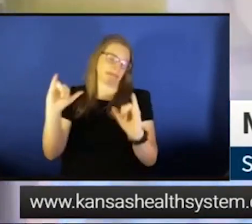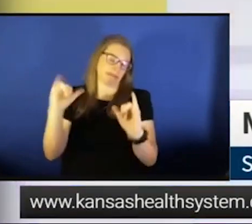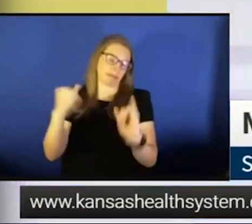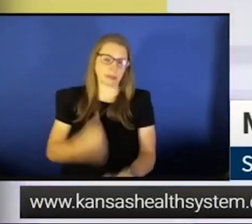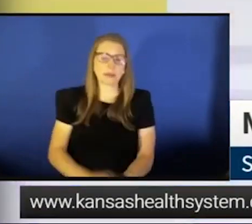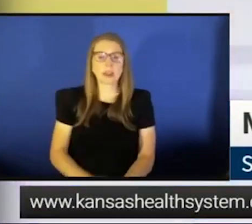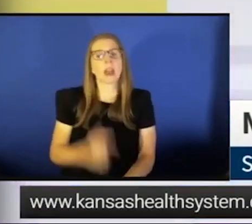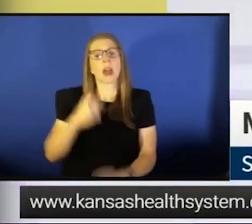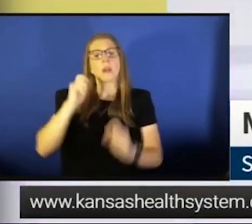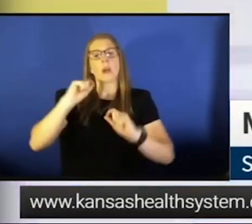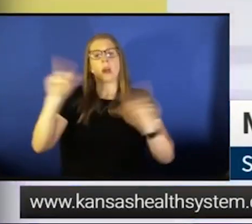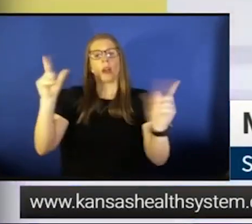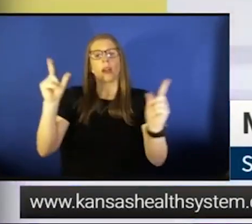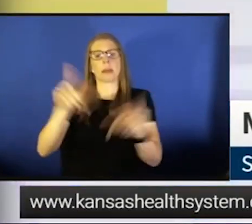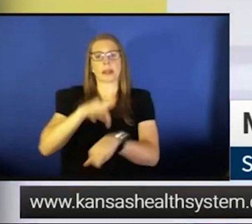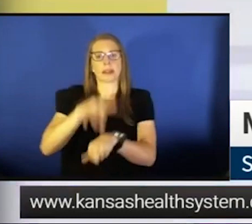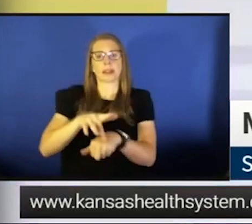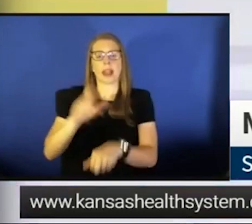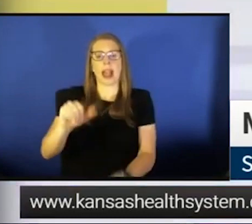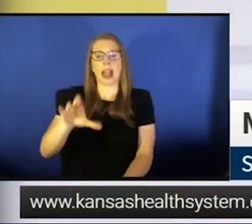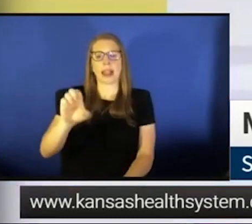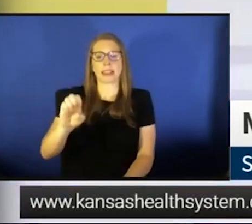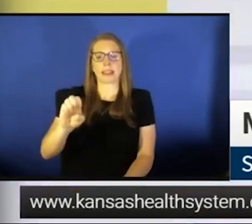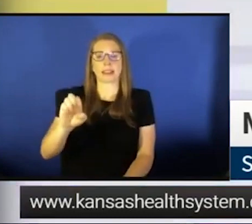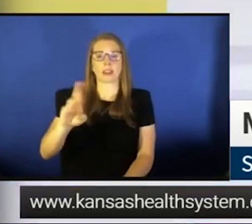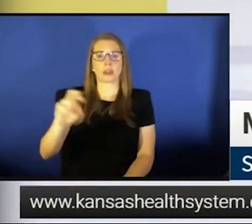up one morning, I went to the ice rink, and I